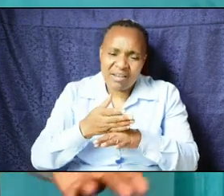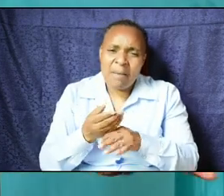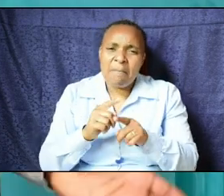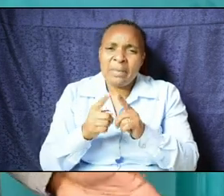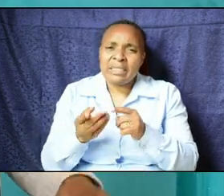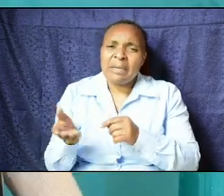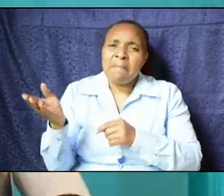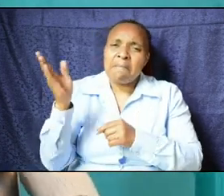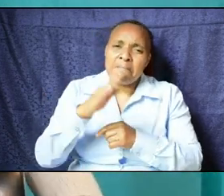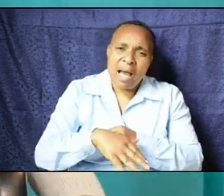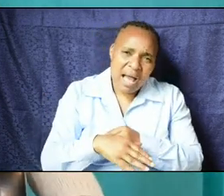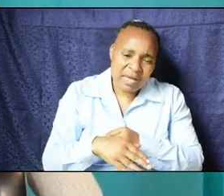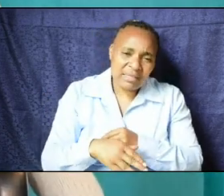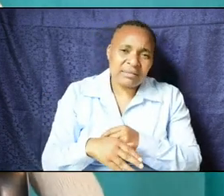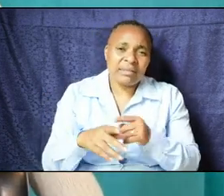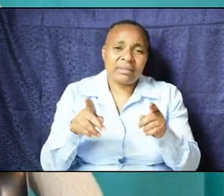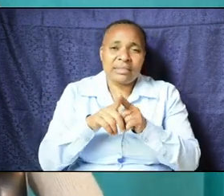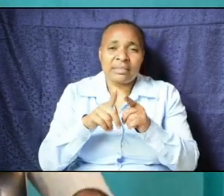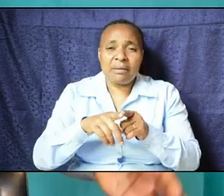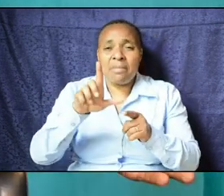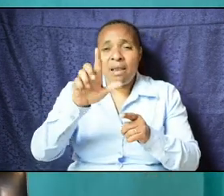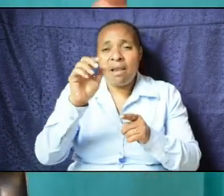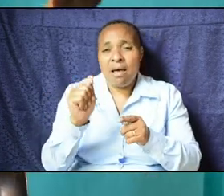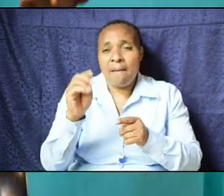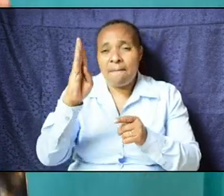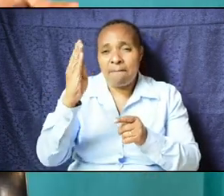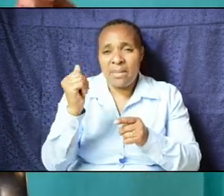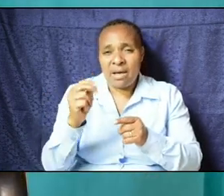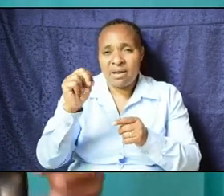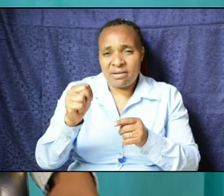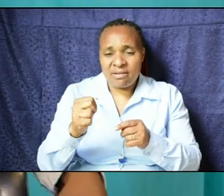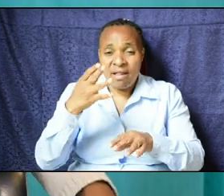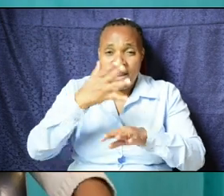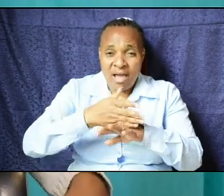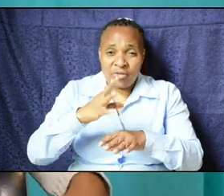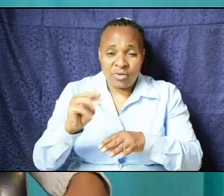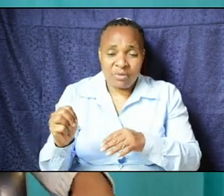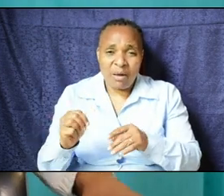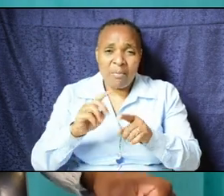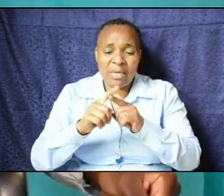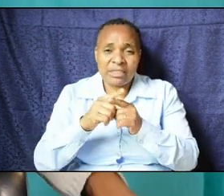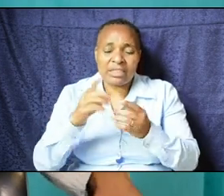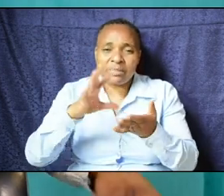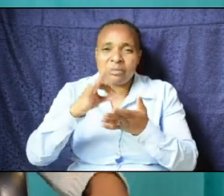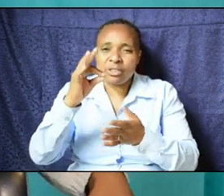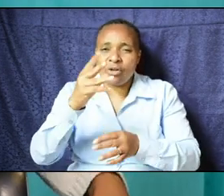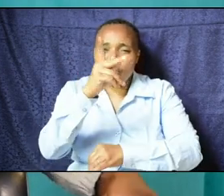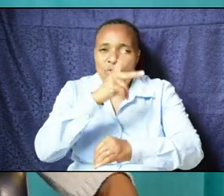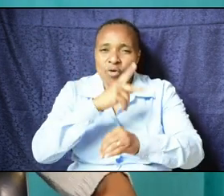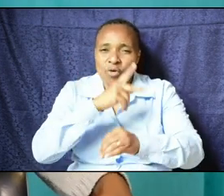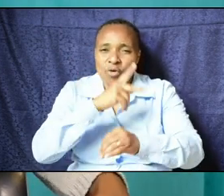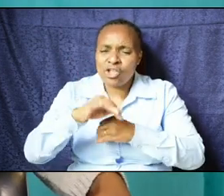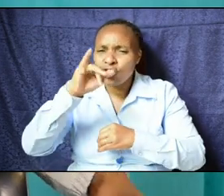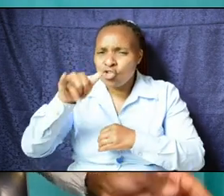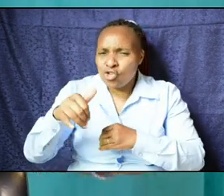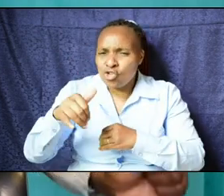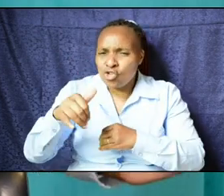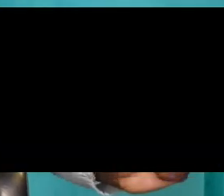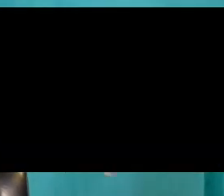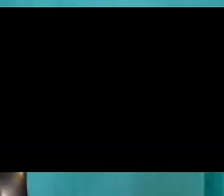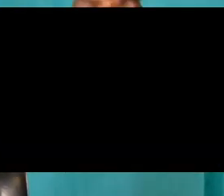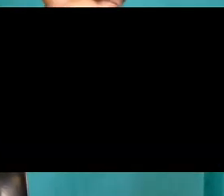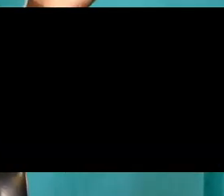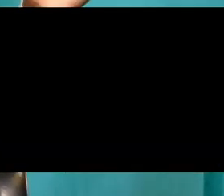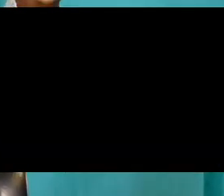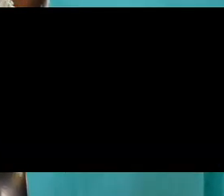back around. Laban also lied to him. You know, Joseph, it is said in the spirit of prophecy that Joseph learned to forgive